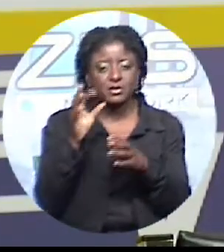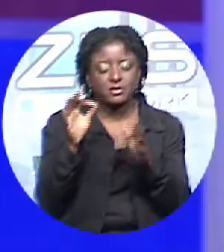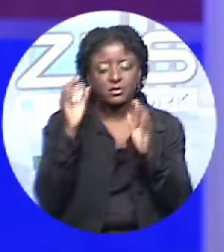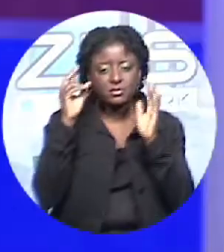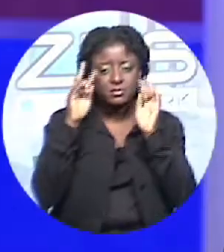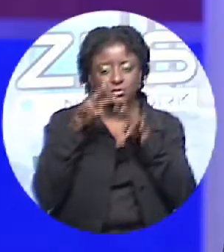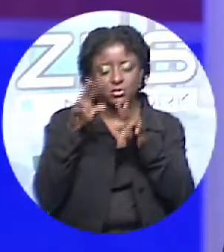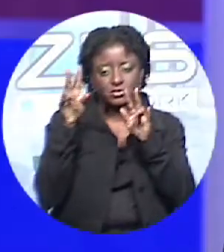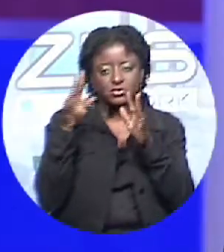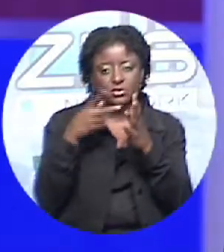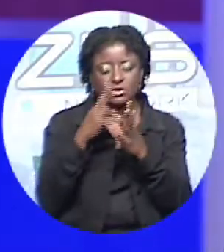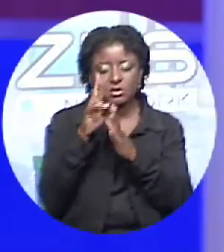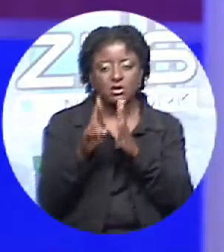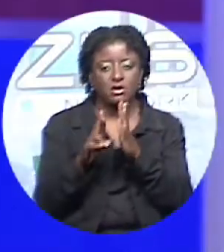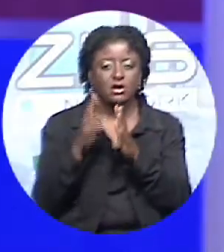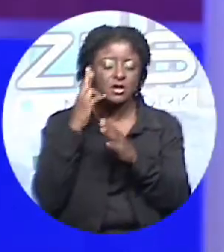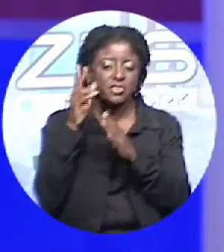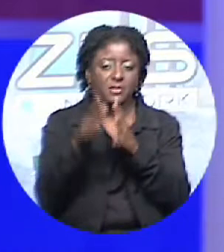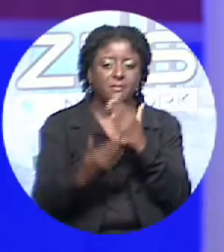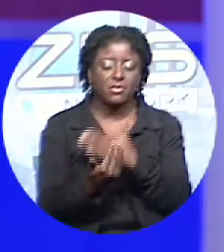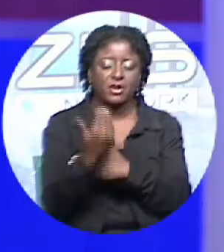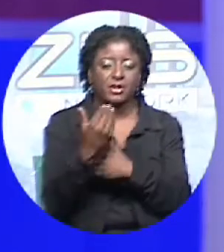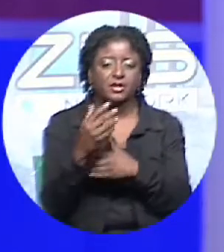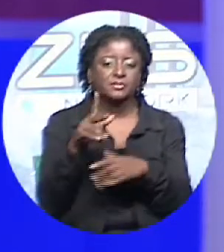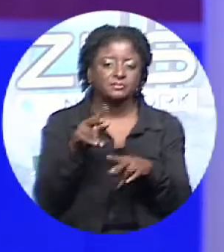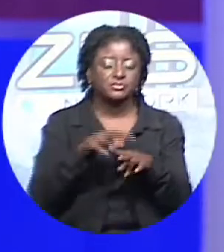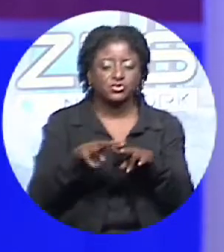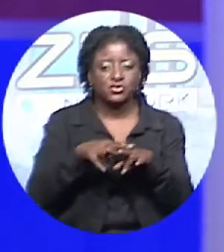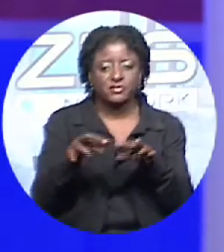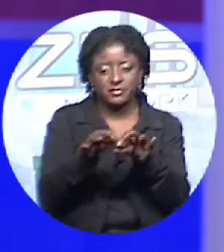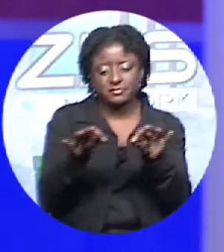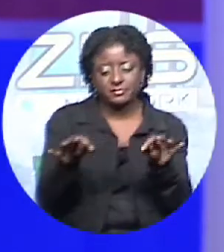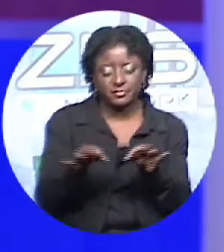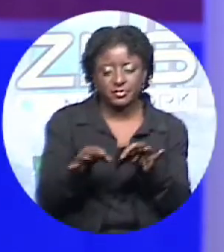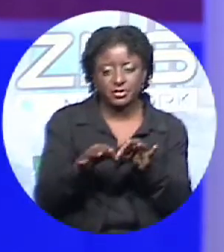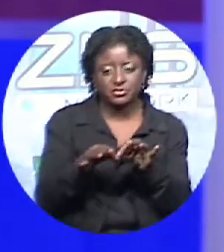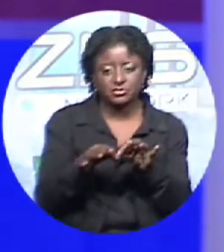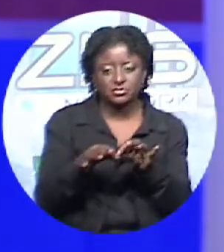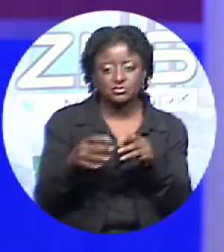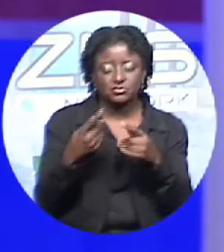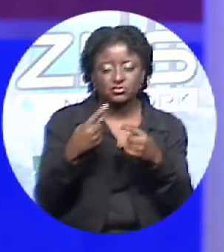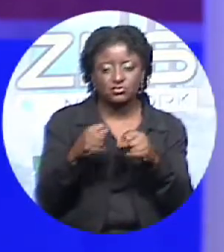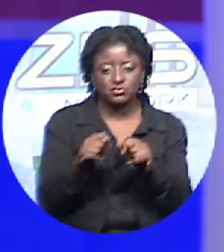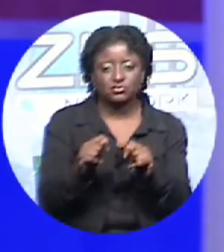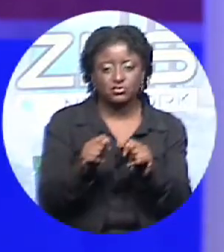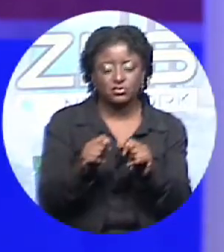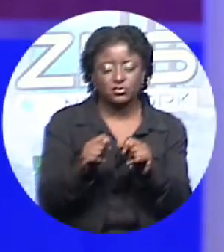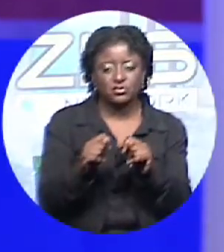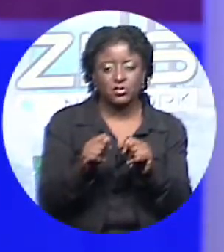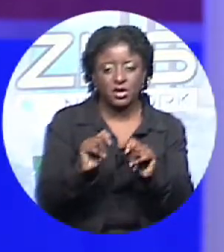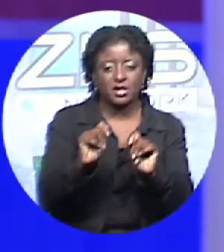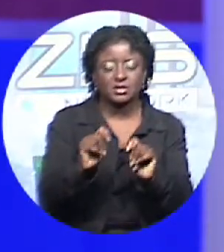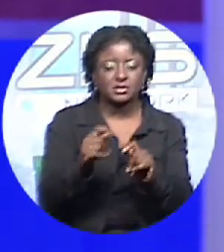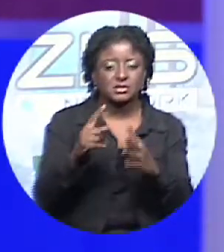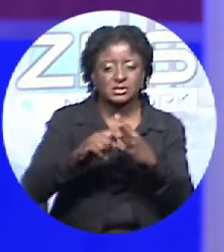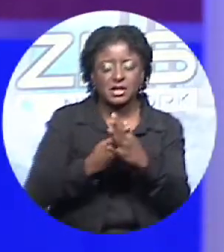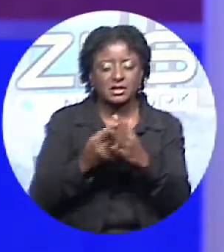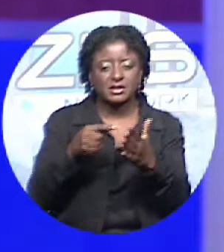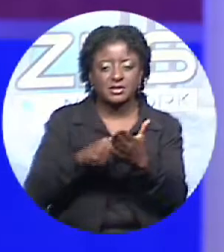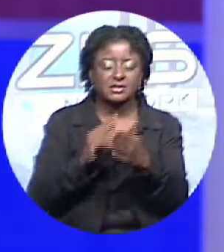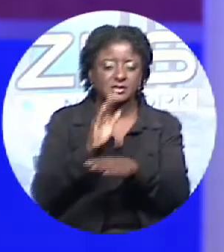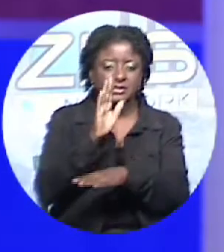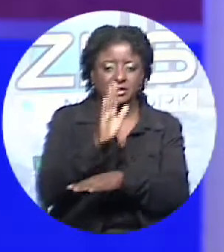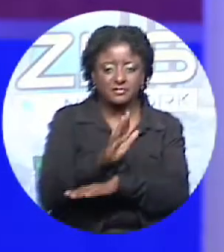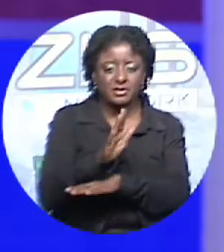well. The Charifta track and field trials got started this evening and will continue again tomorrow at the Thomas A. Robinson Stadium.